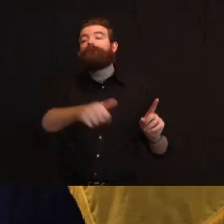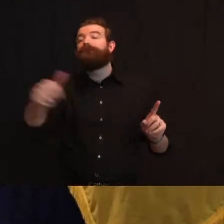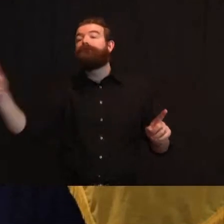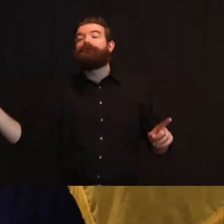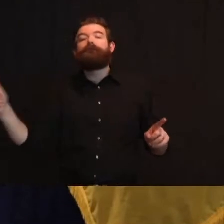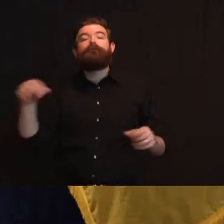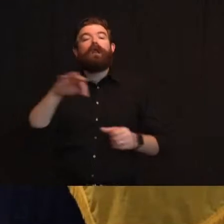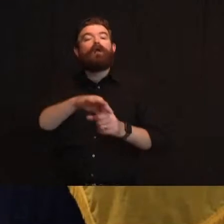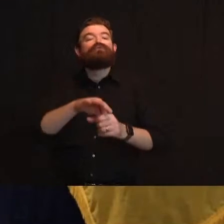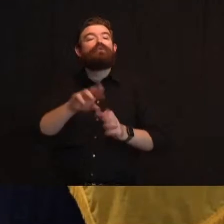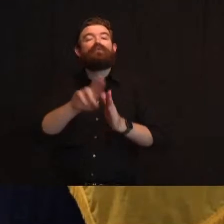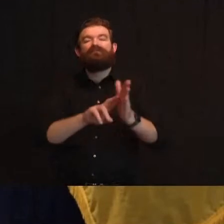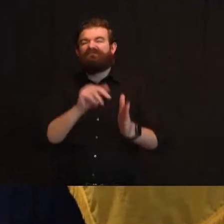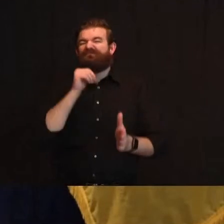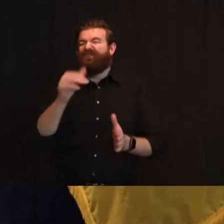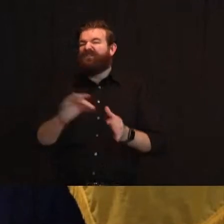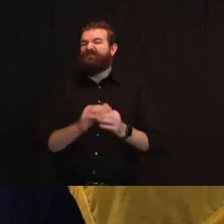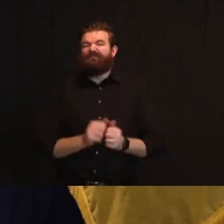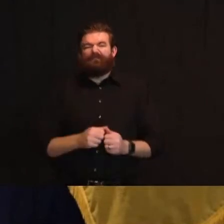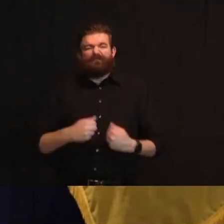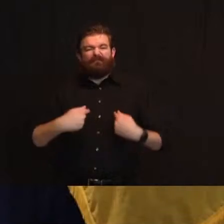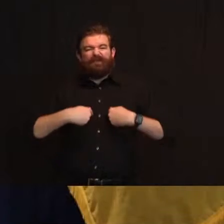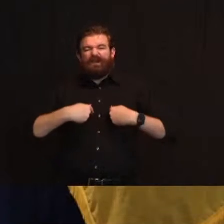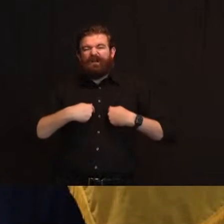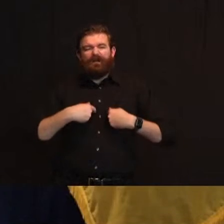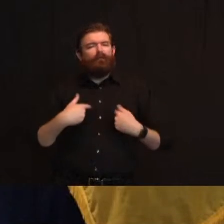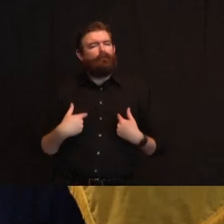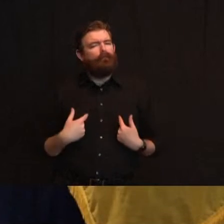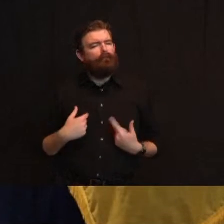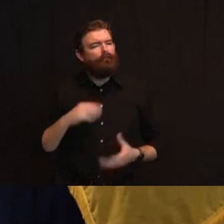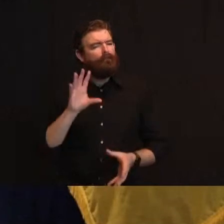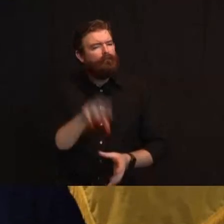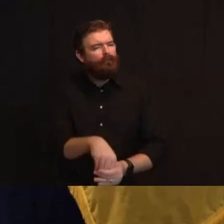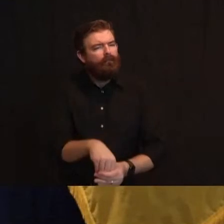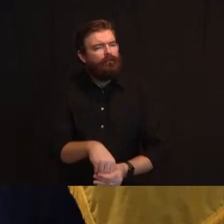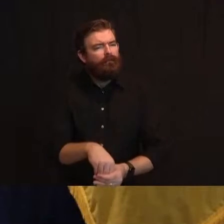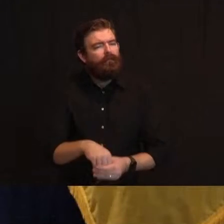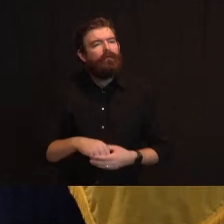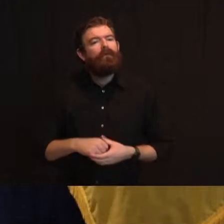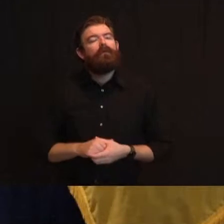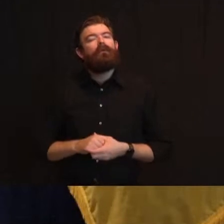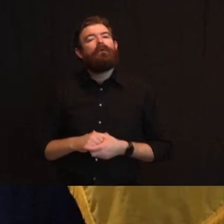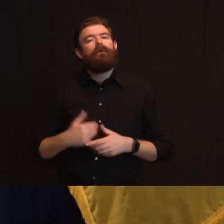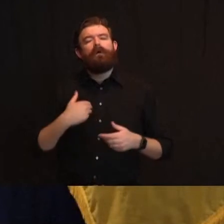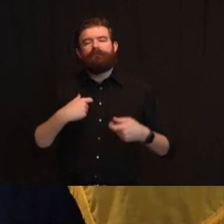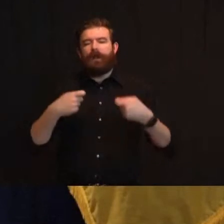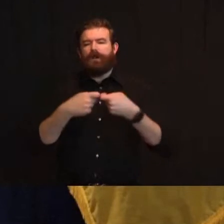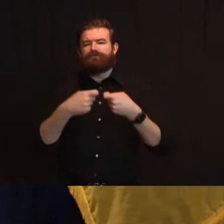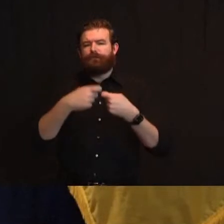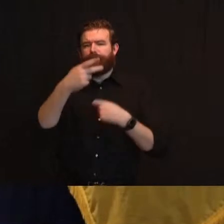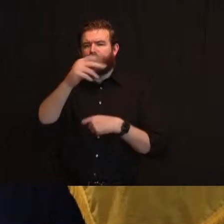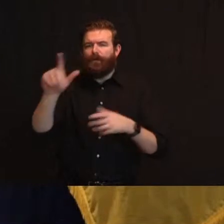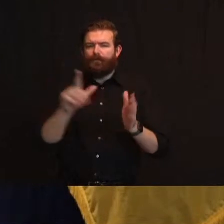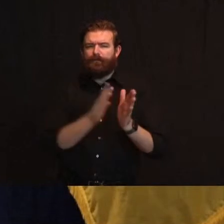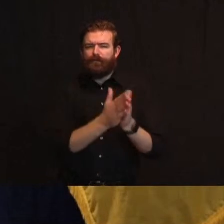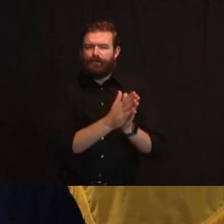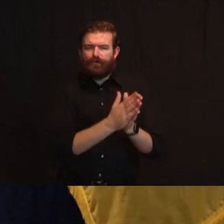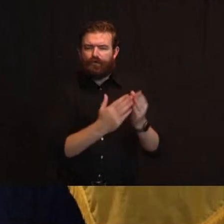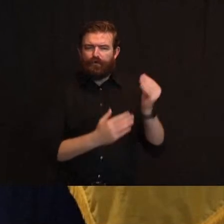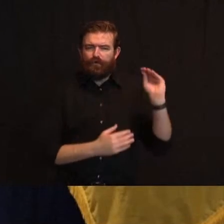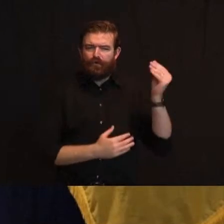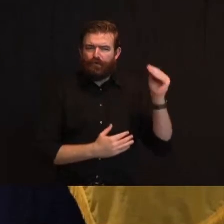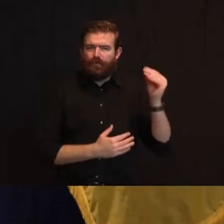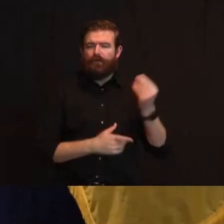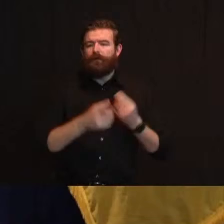poll books to allow us to do all the above. Vote by mail, early vote, but do them